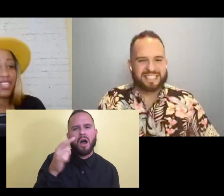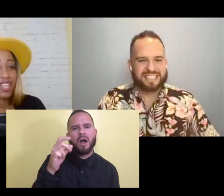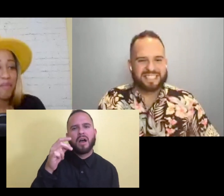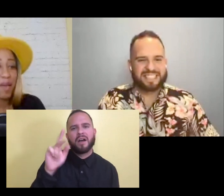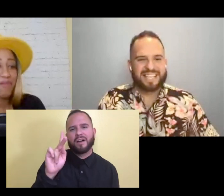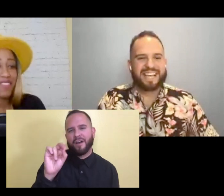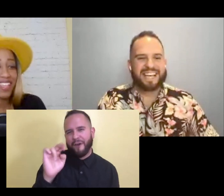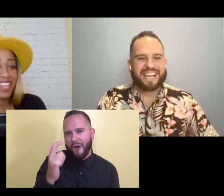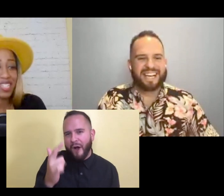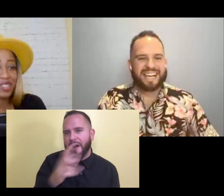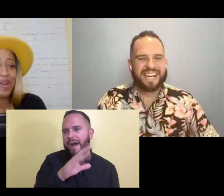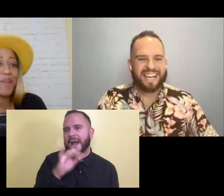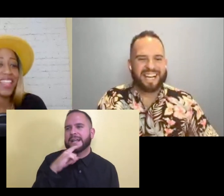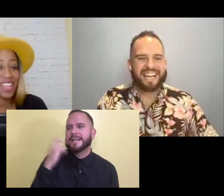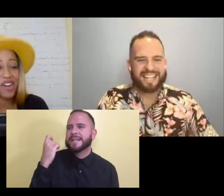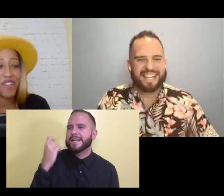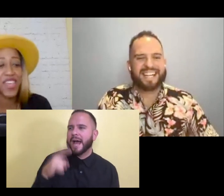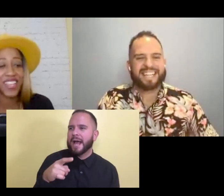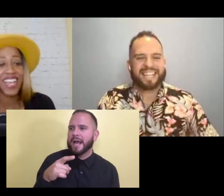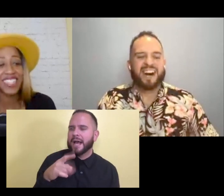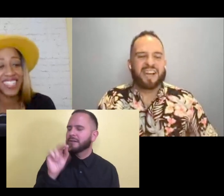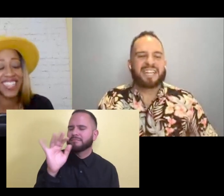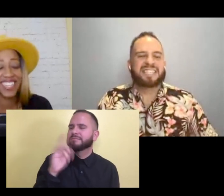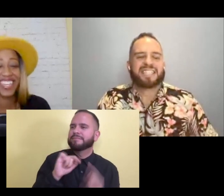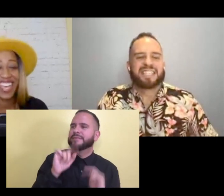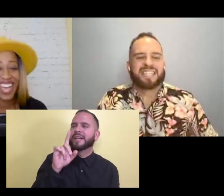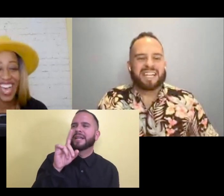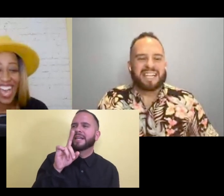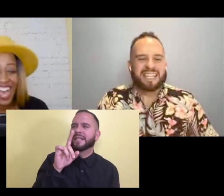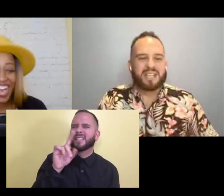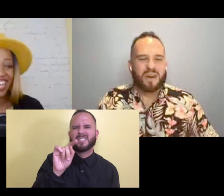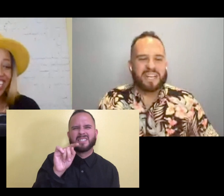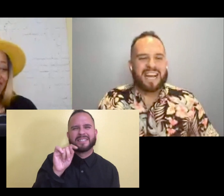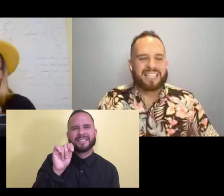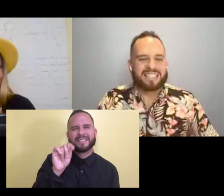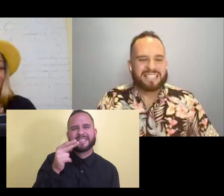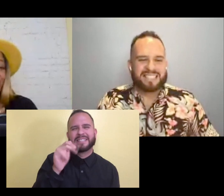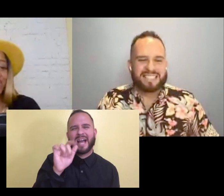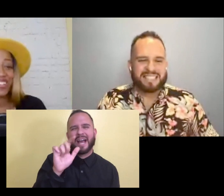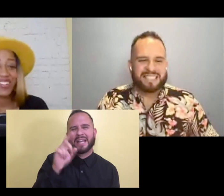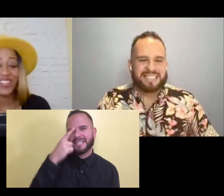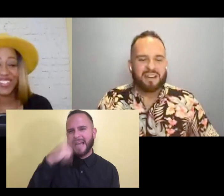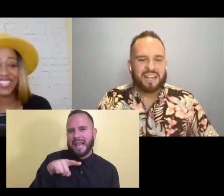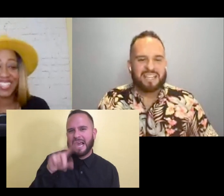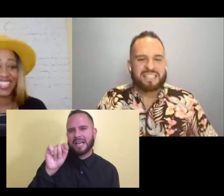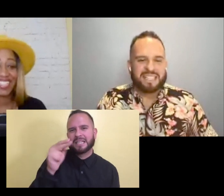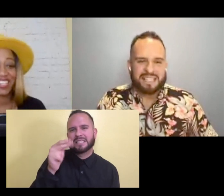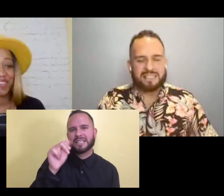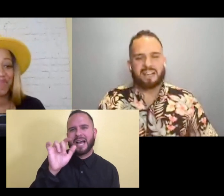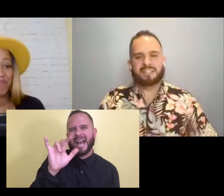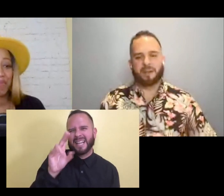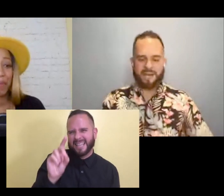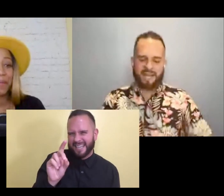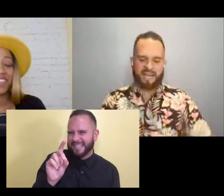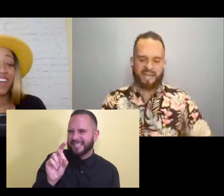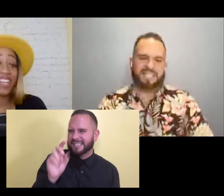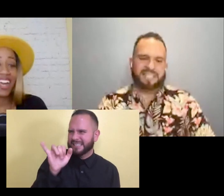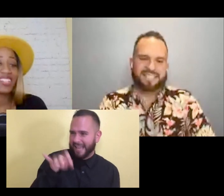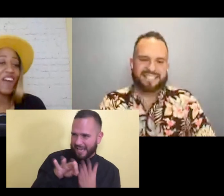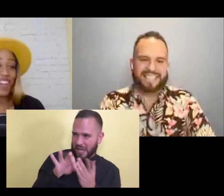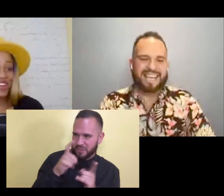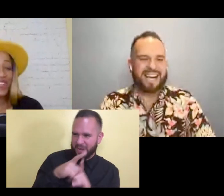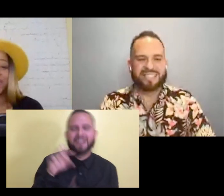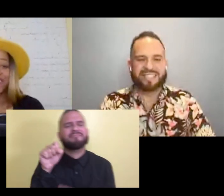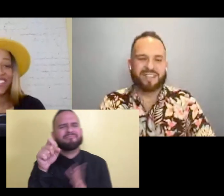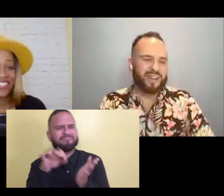need to look at a map for that. So, but over there, that's okay. Yeah, that totally counts. So that was pretty cool. Okay, that's awesome. Yeah. Oh, it counts.